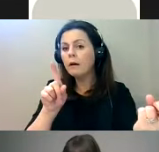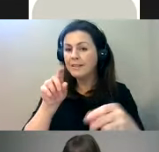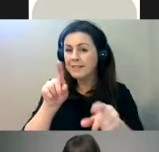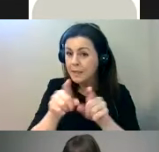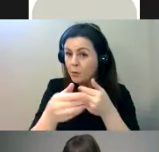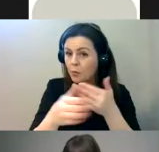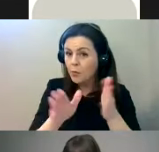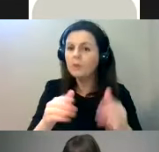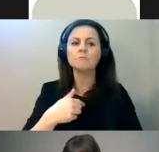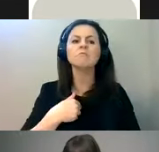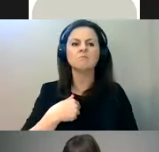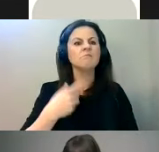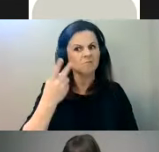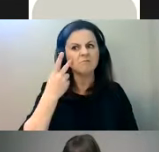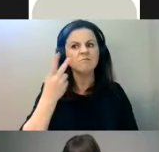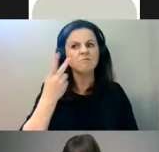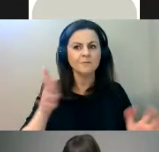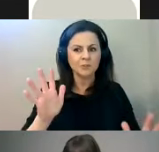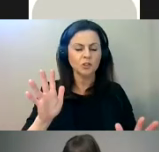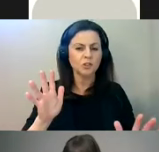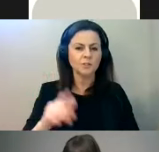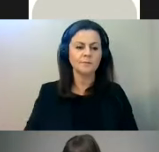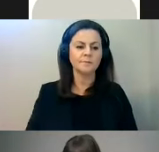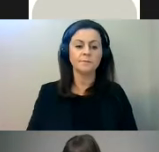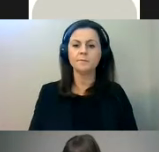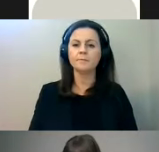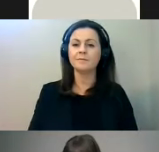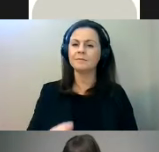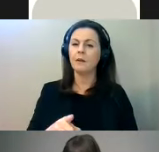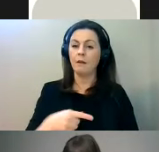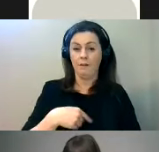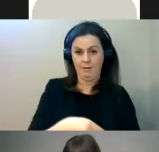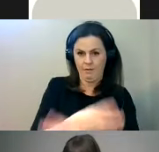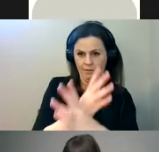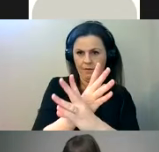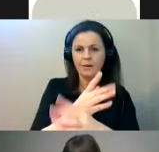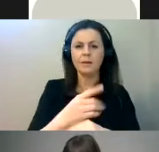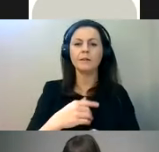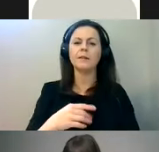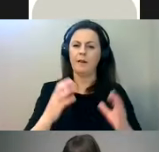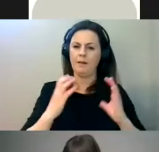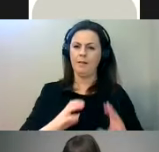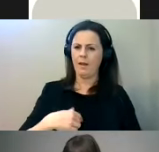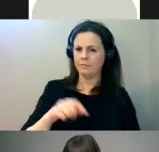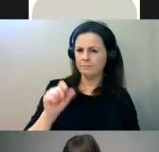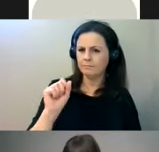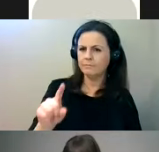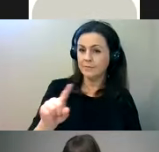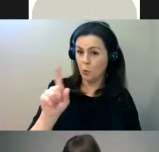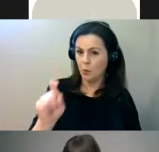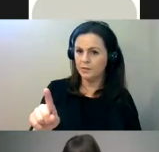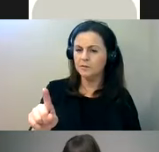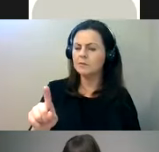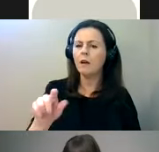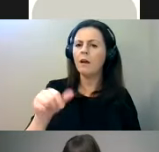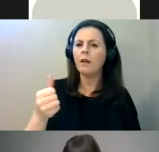this situation where I have asked the client a question and I hear a voice in the background